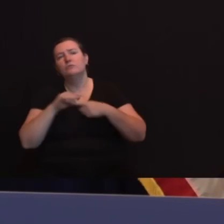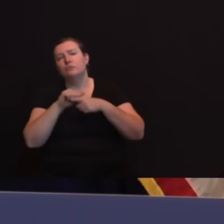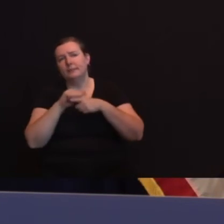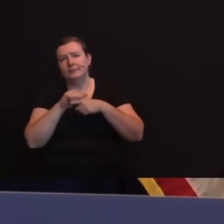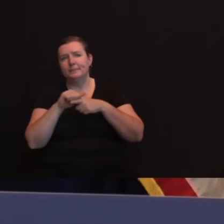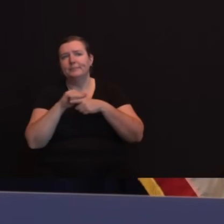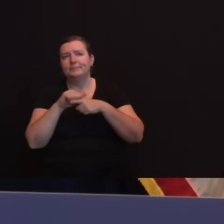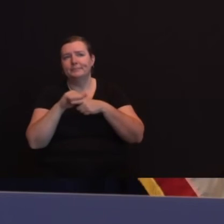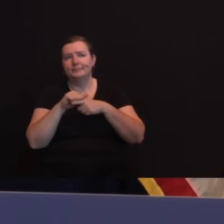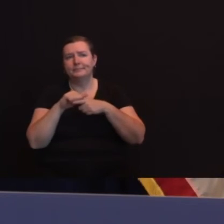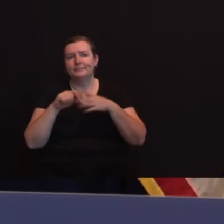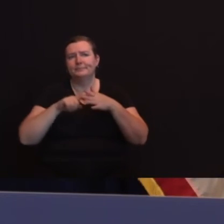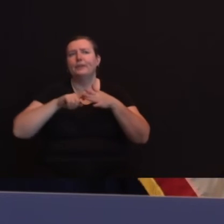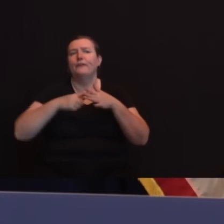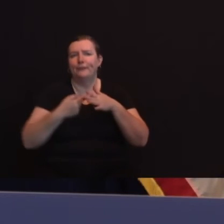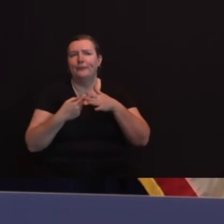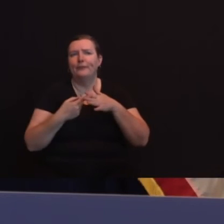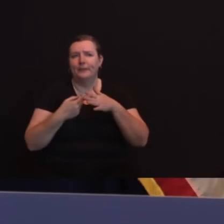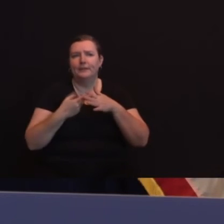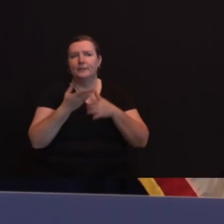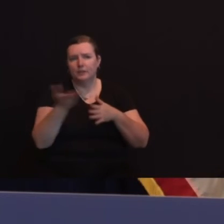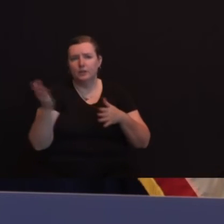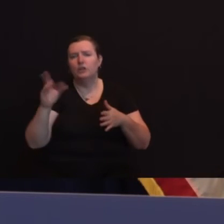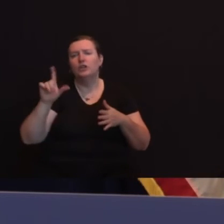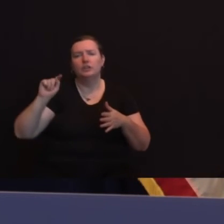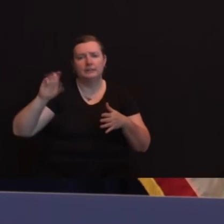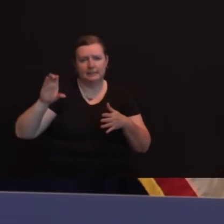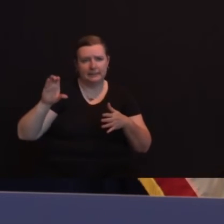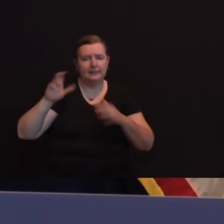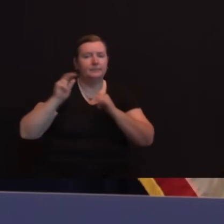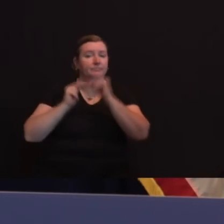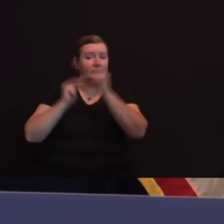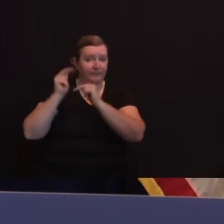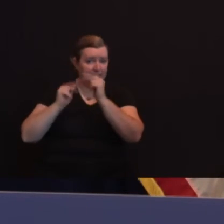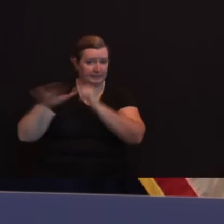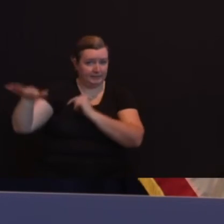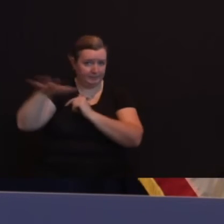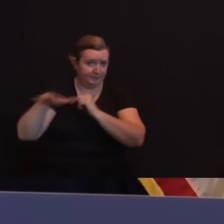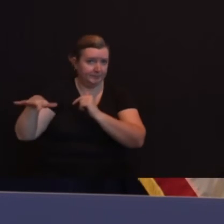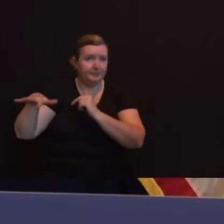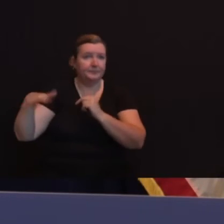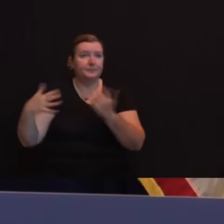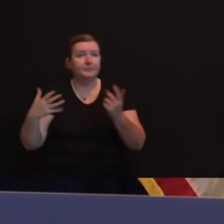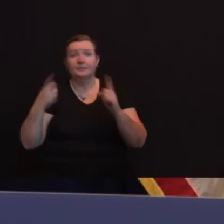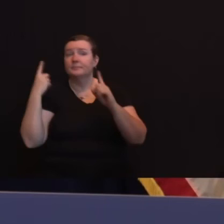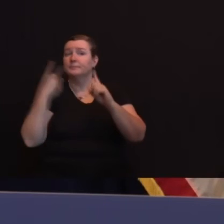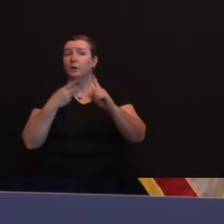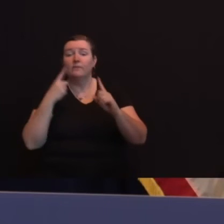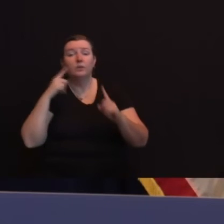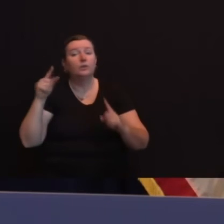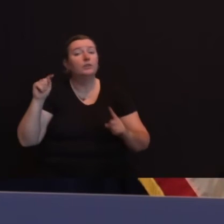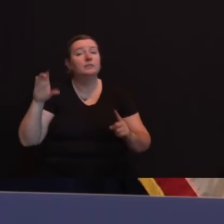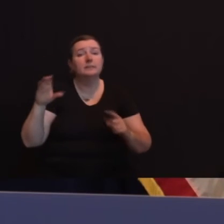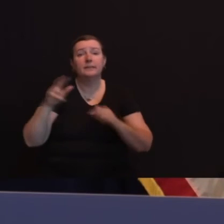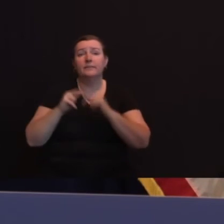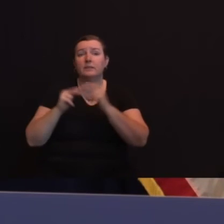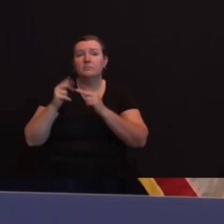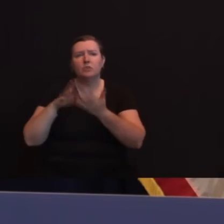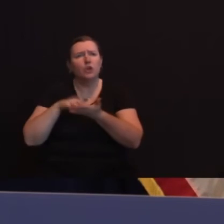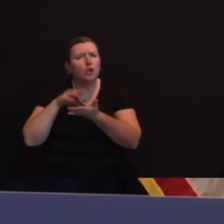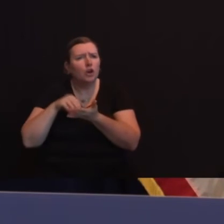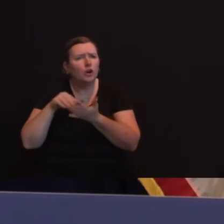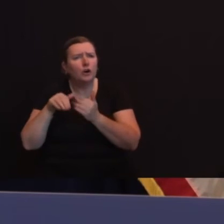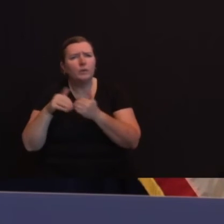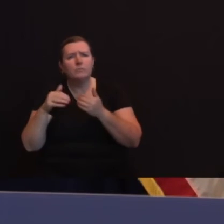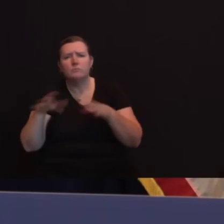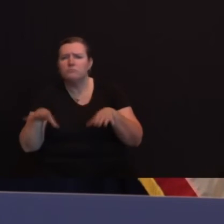training program. The goal of this training is to keep facilities on the path to continuous best practice